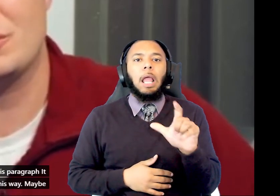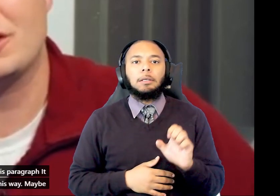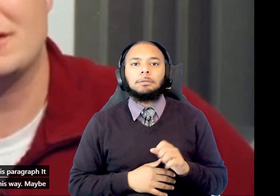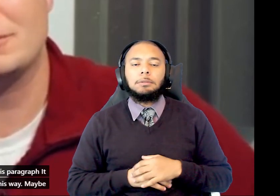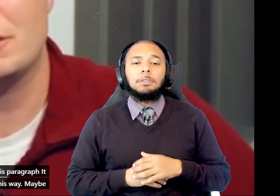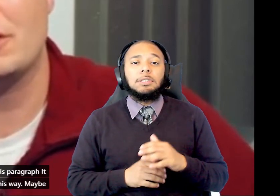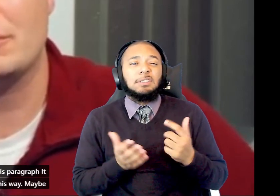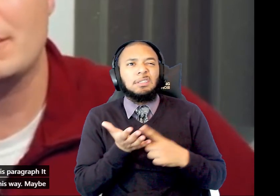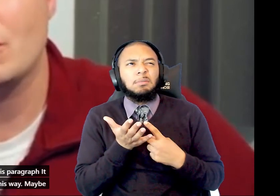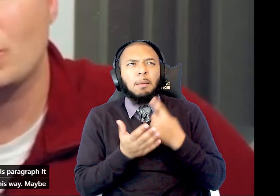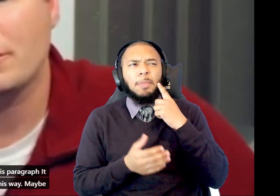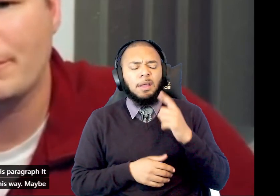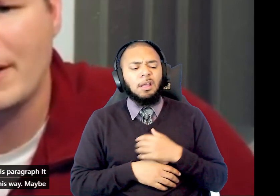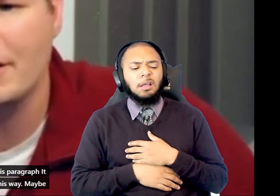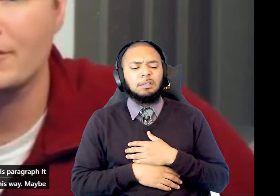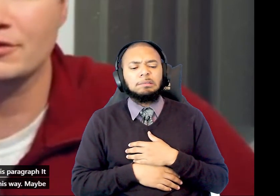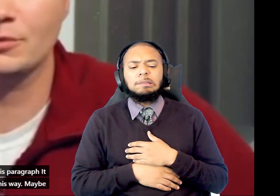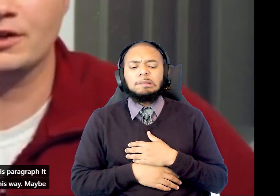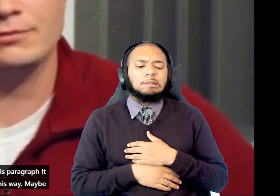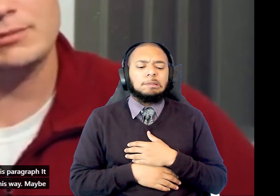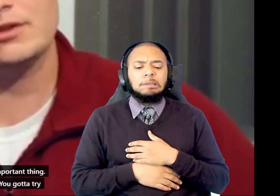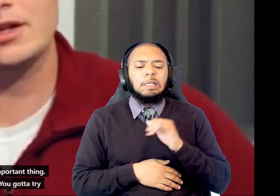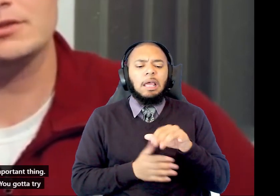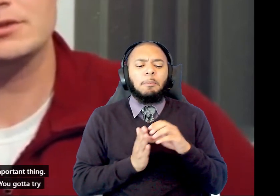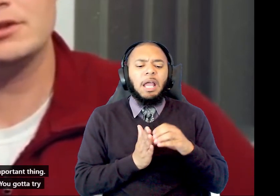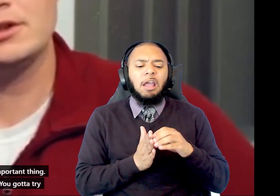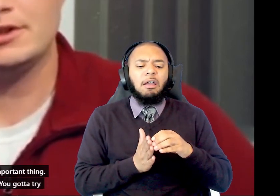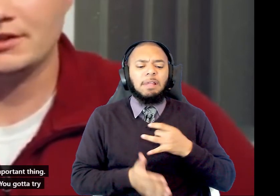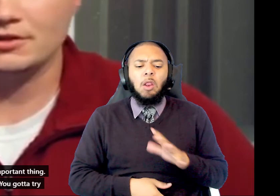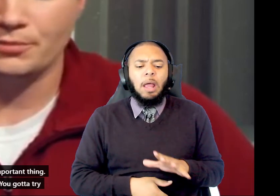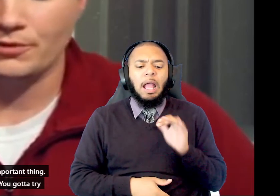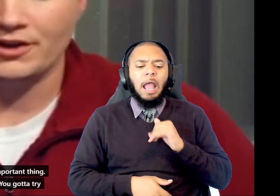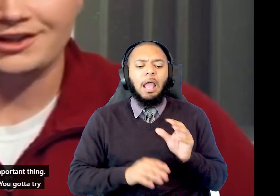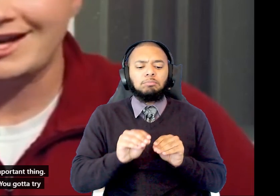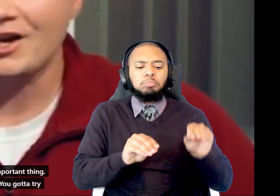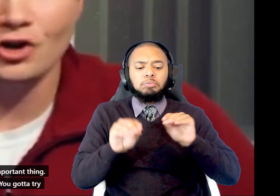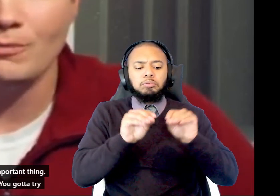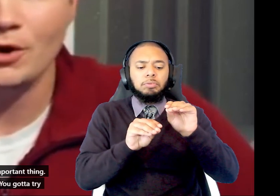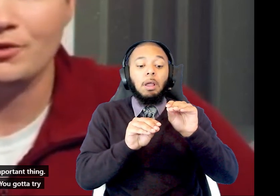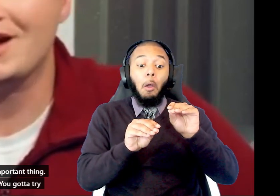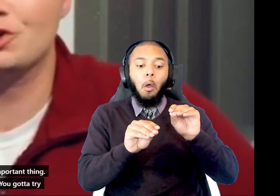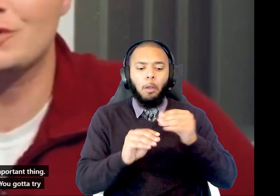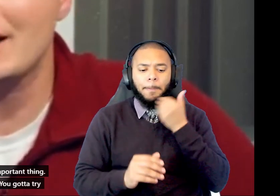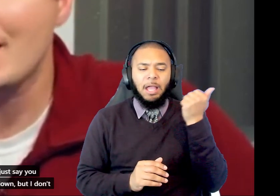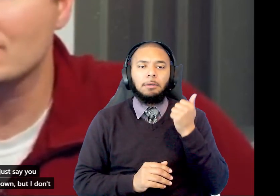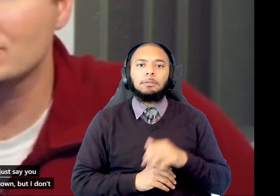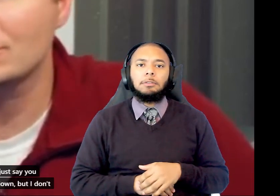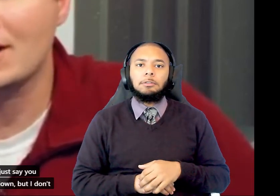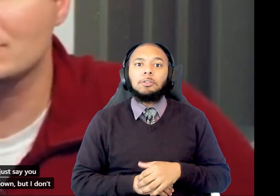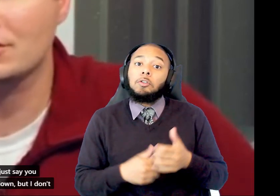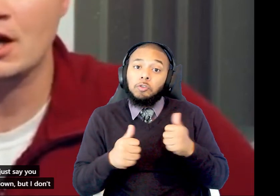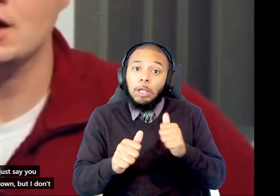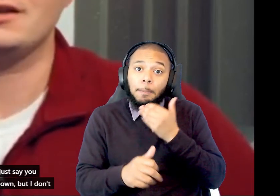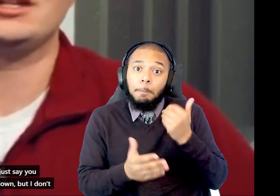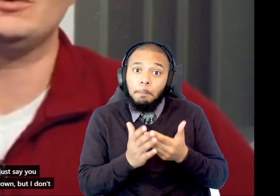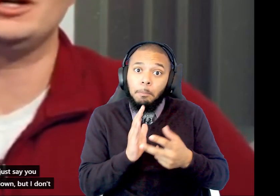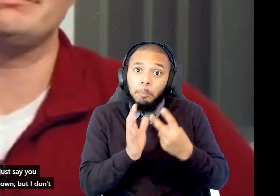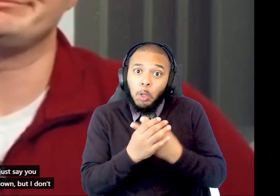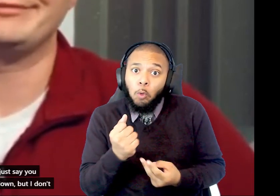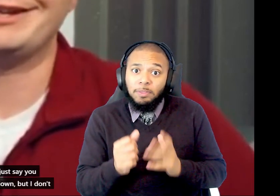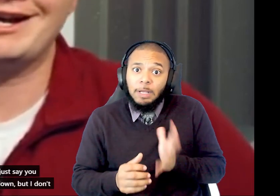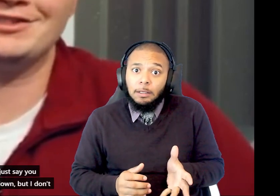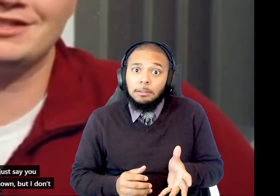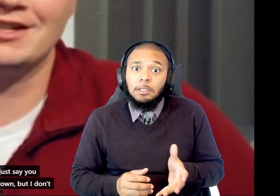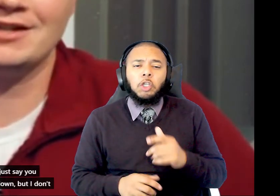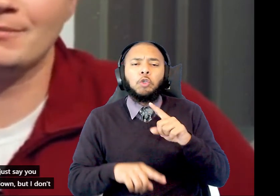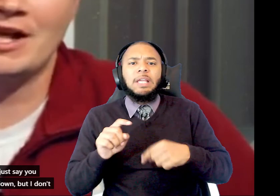I'm going to reorganize this paragraph and maybe it works better this way. Maybe it does. And that's an important thing. You got to know both. You got to try them out too. You can't just say, you know